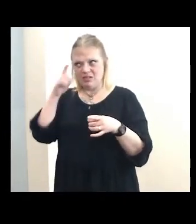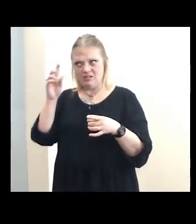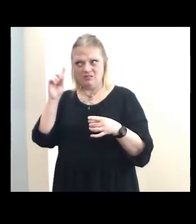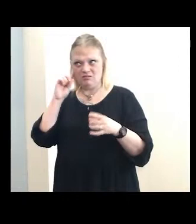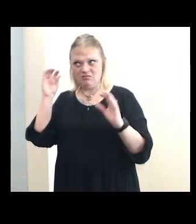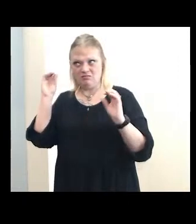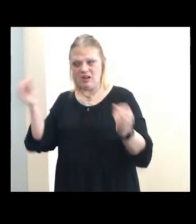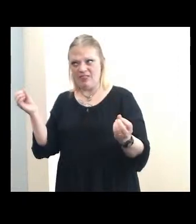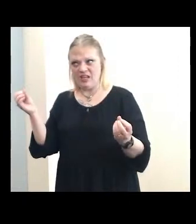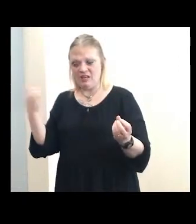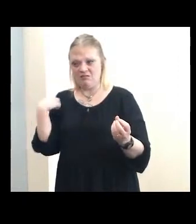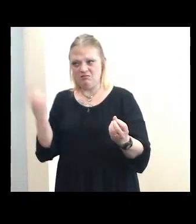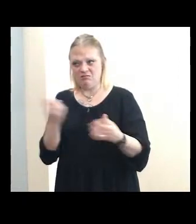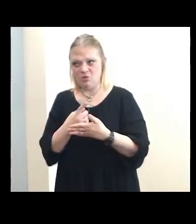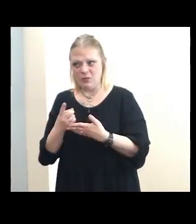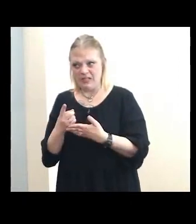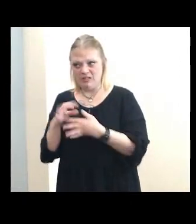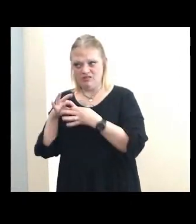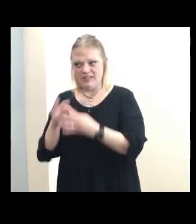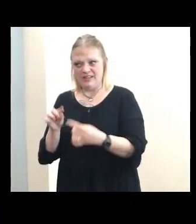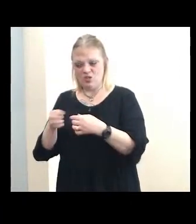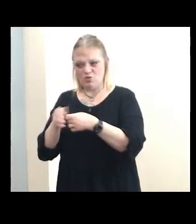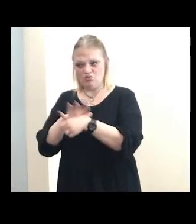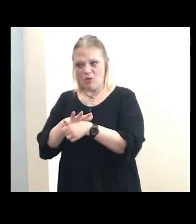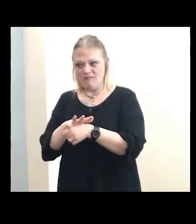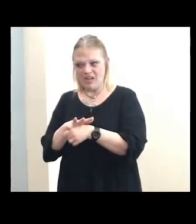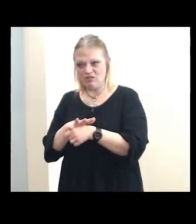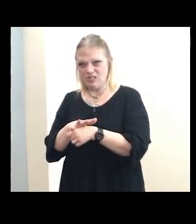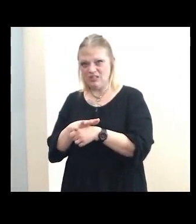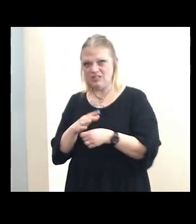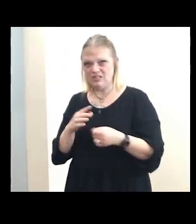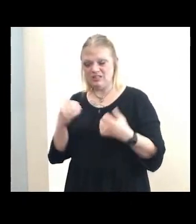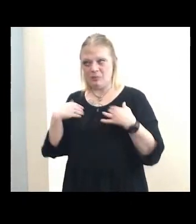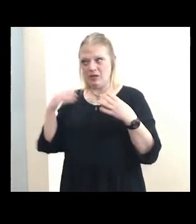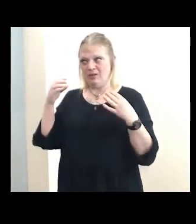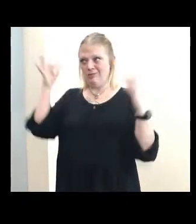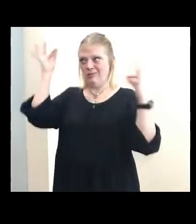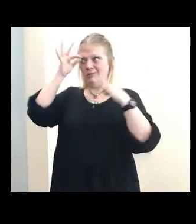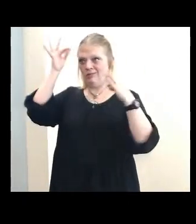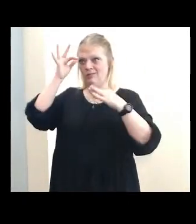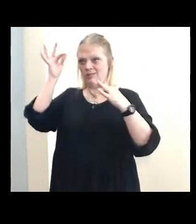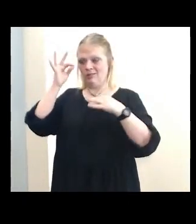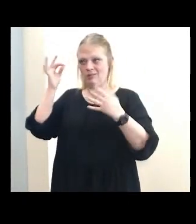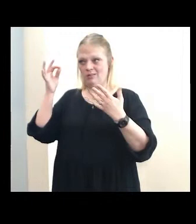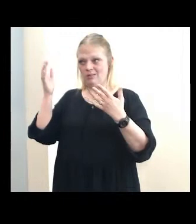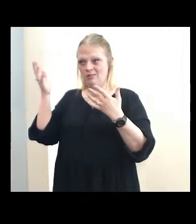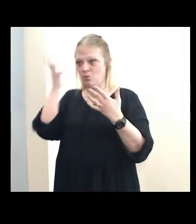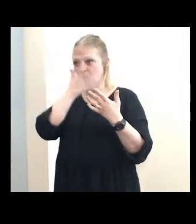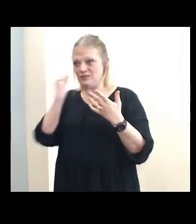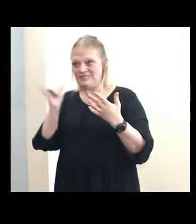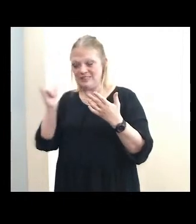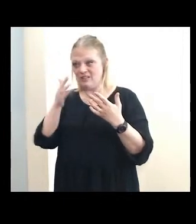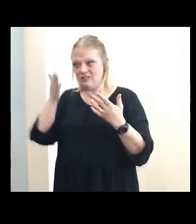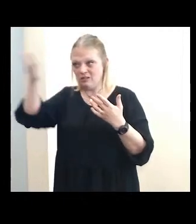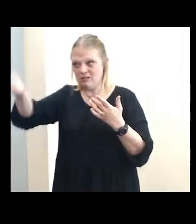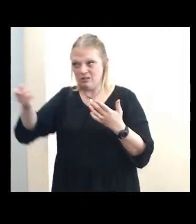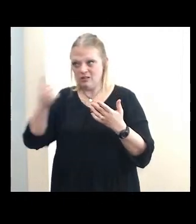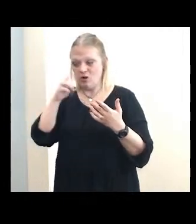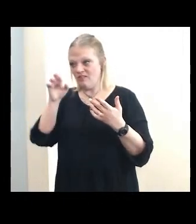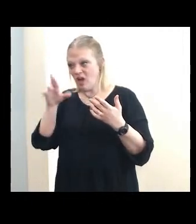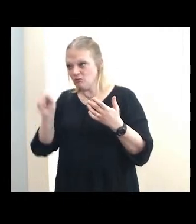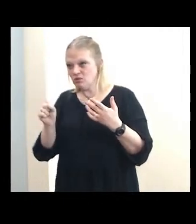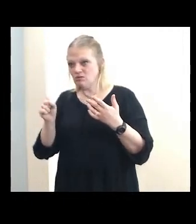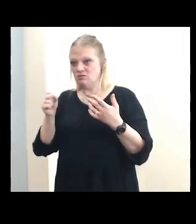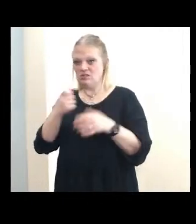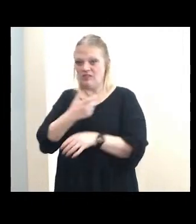the governor in the last week related to coronavirus, and that we have no idea what a timeline looks like in future for this virus, be it